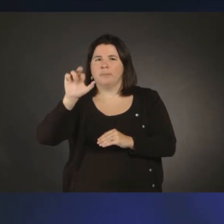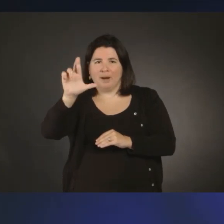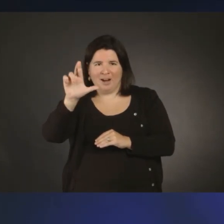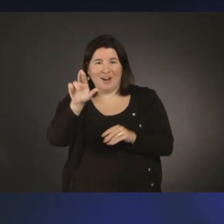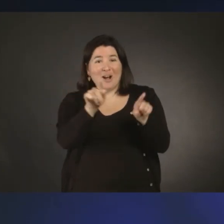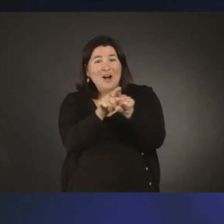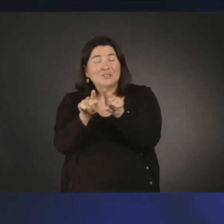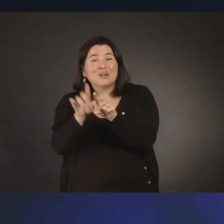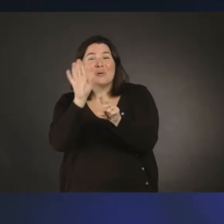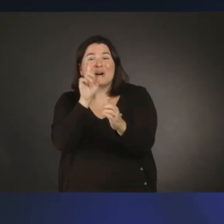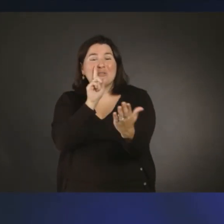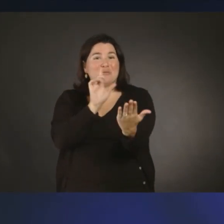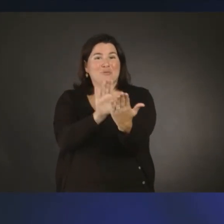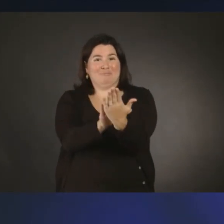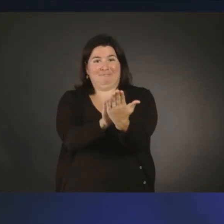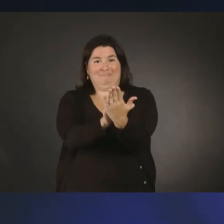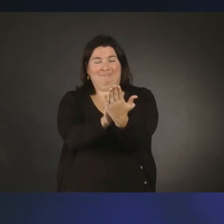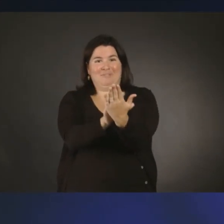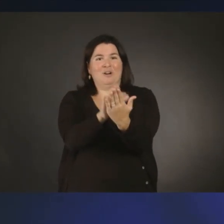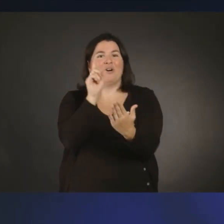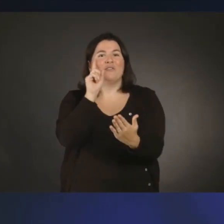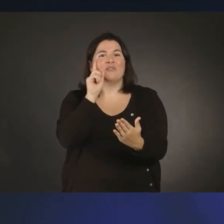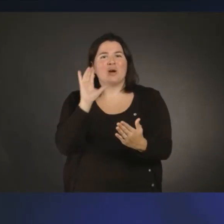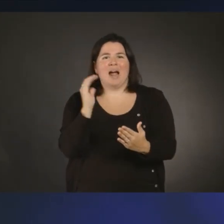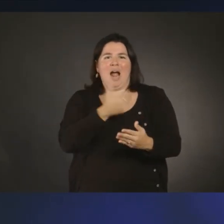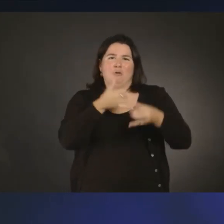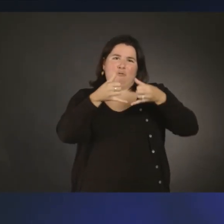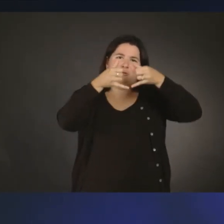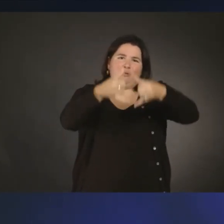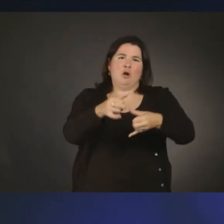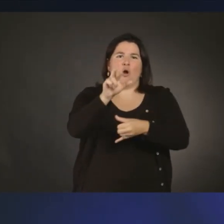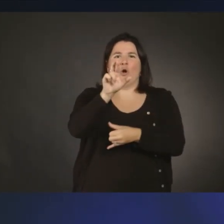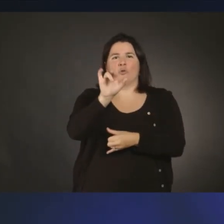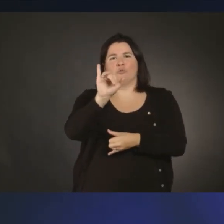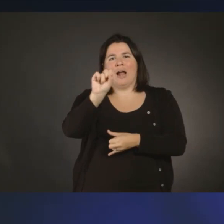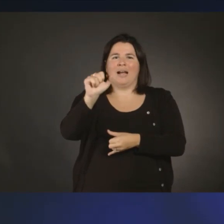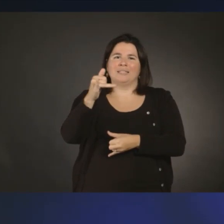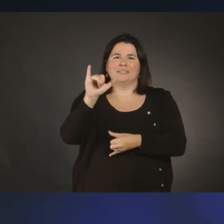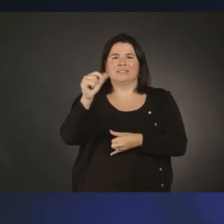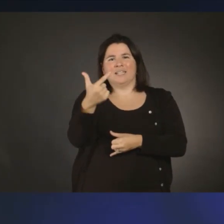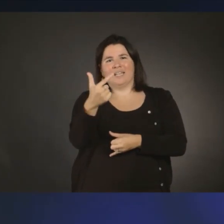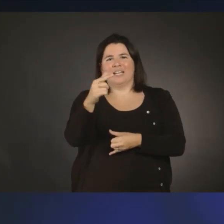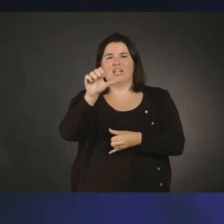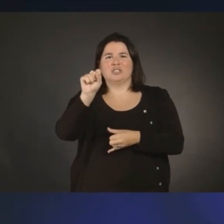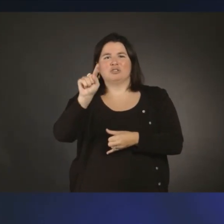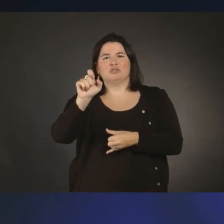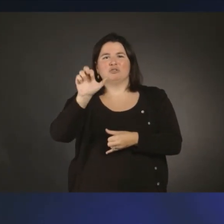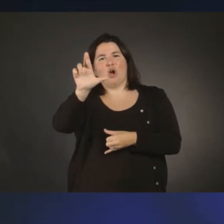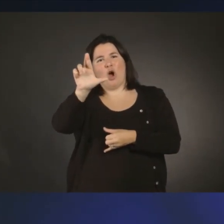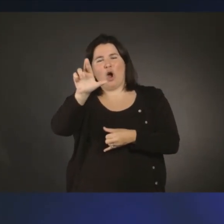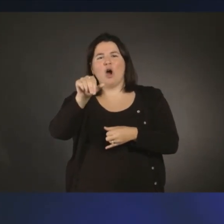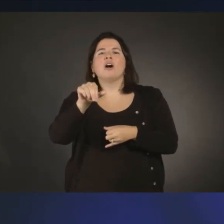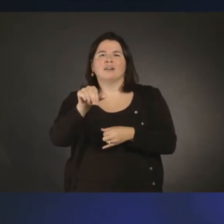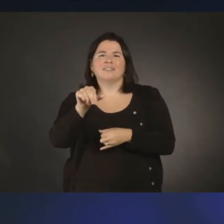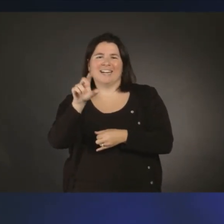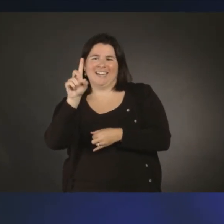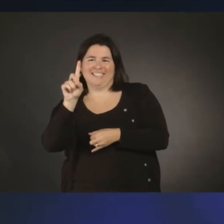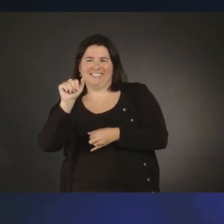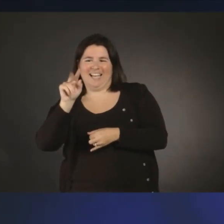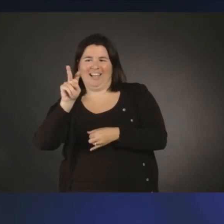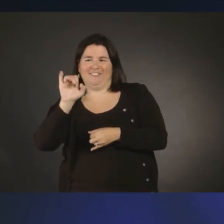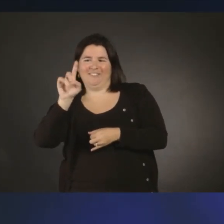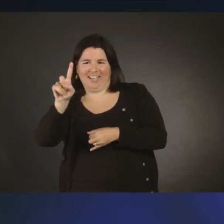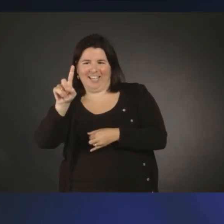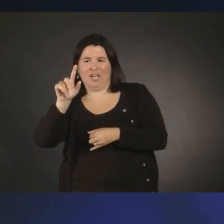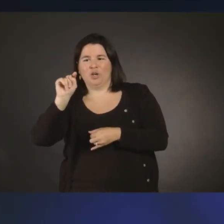made extraordinary accomplishments in his speech therapy program. We'll hear more about David's accomplishments and Brian and